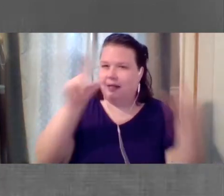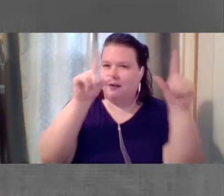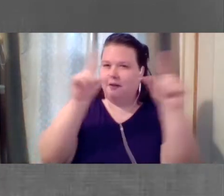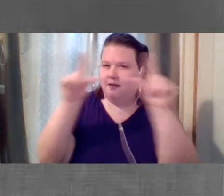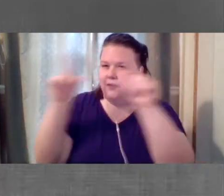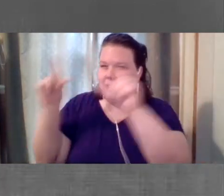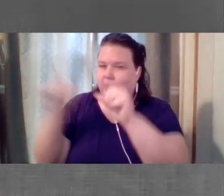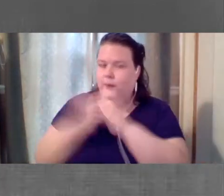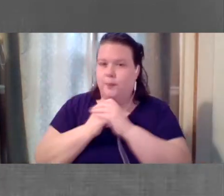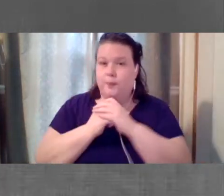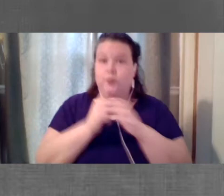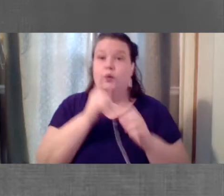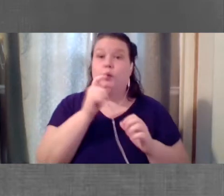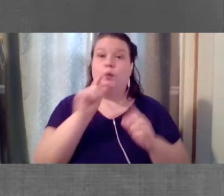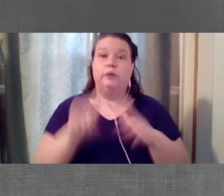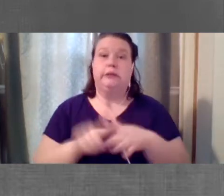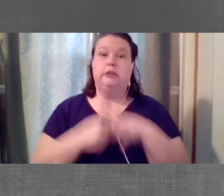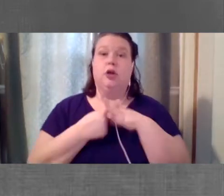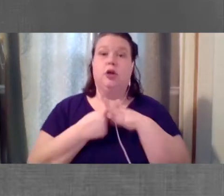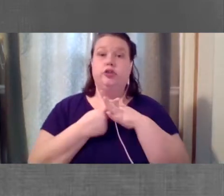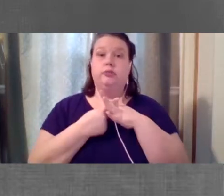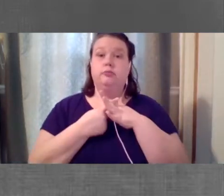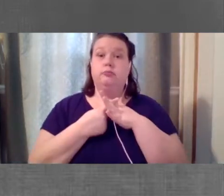Anybody want to start us off?